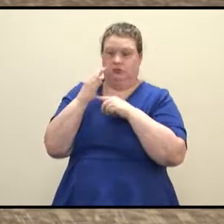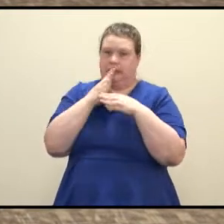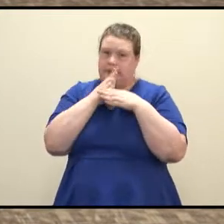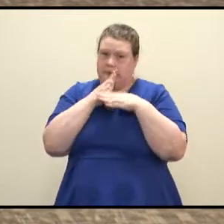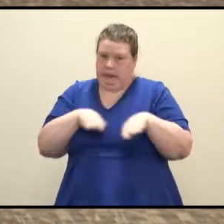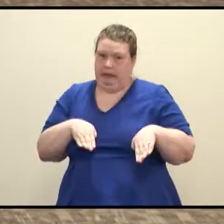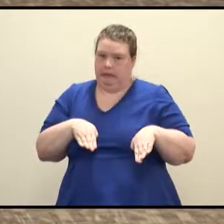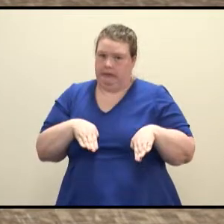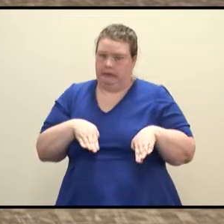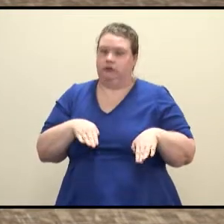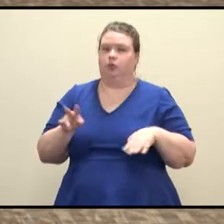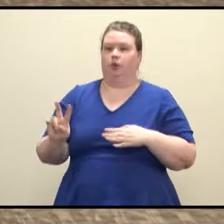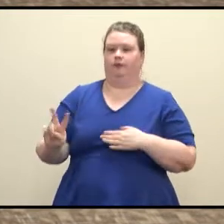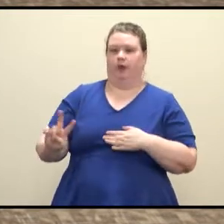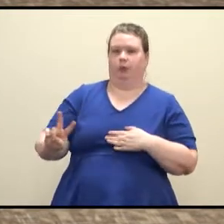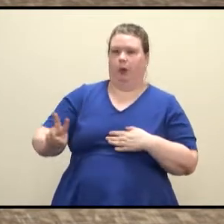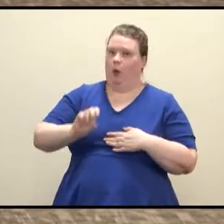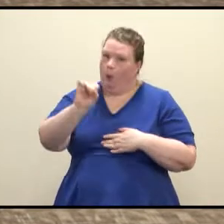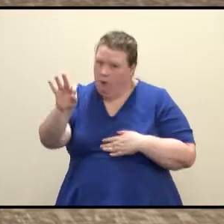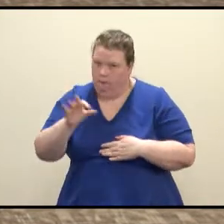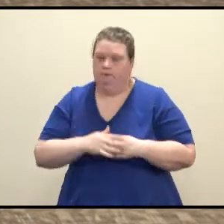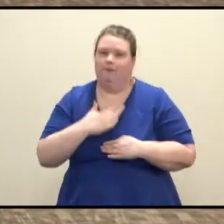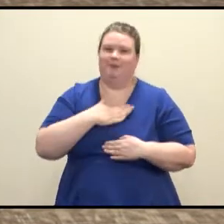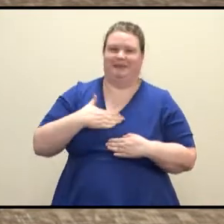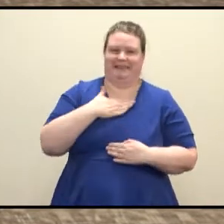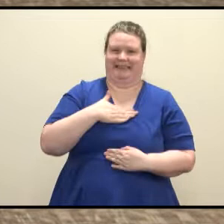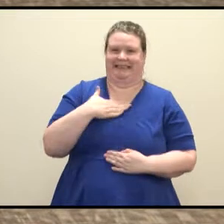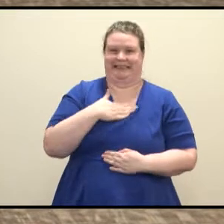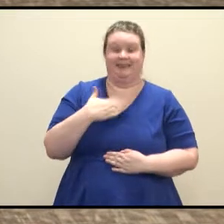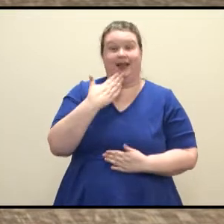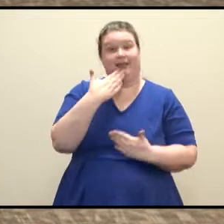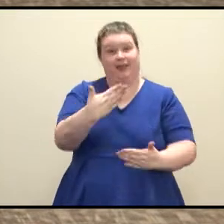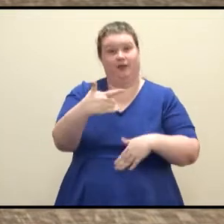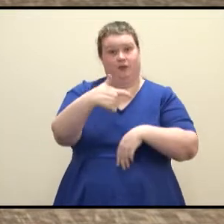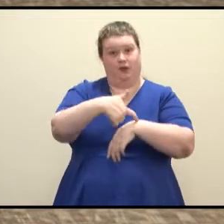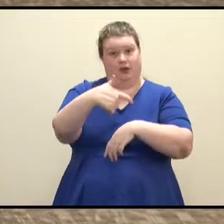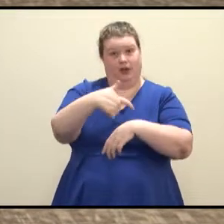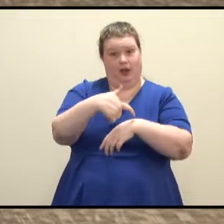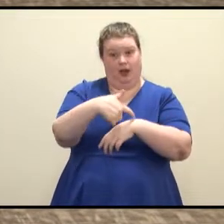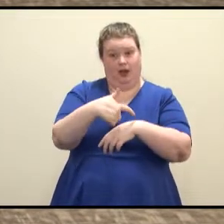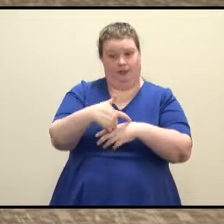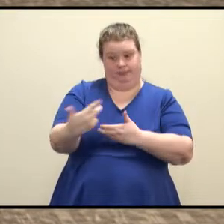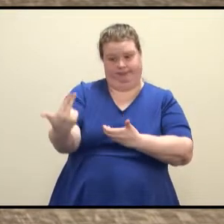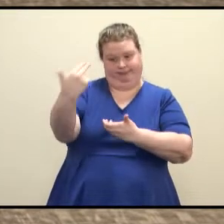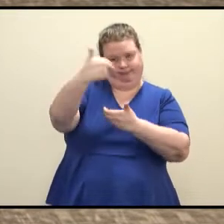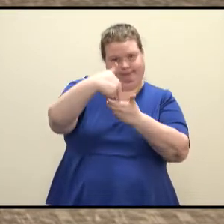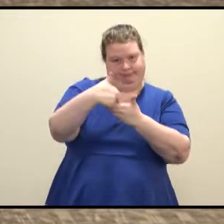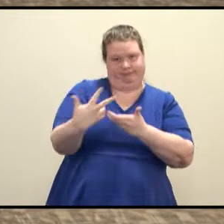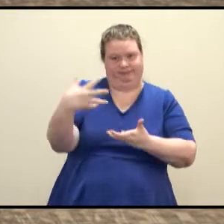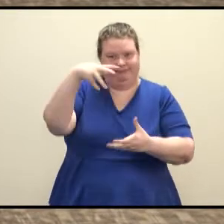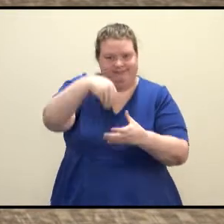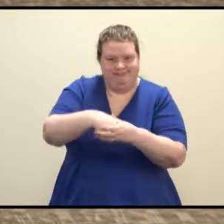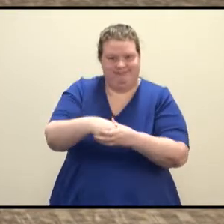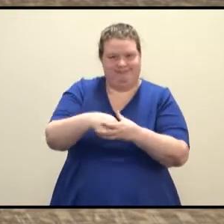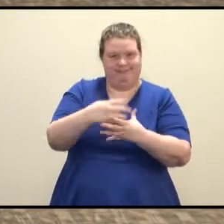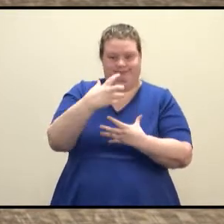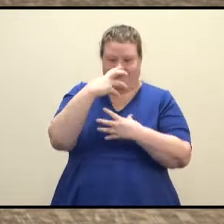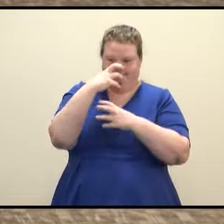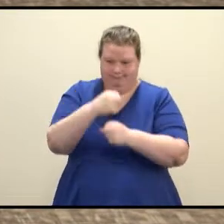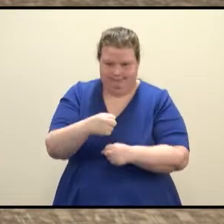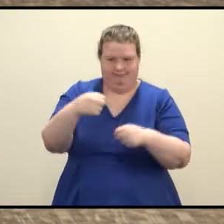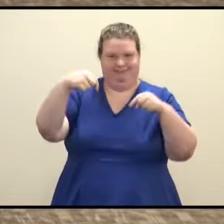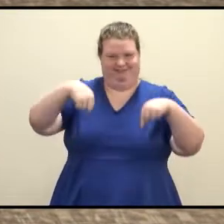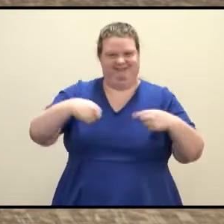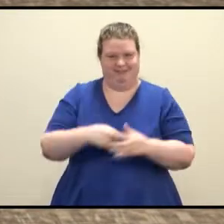appreciate the time that you've taken to join us and your interest in the Waco Independent School District. Our first